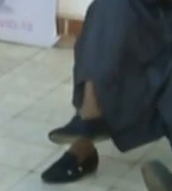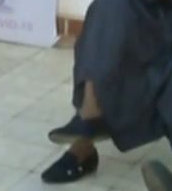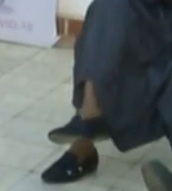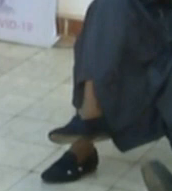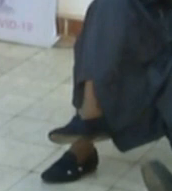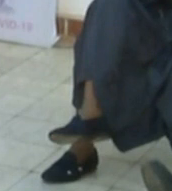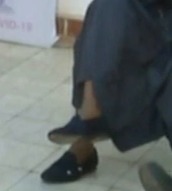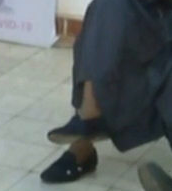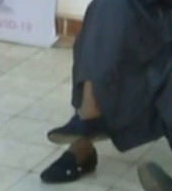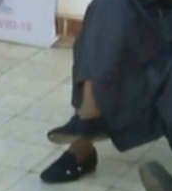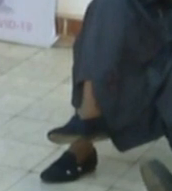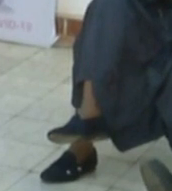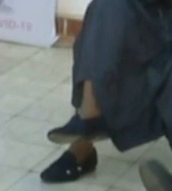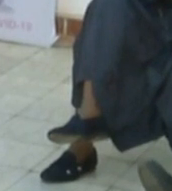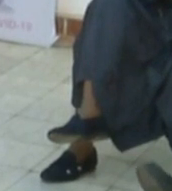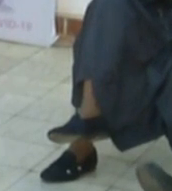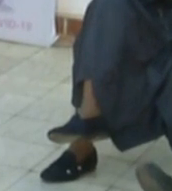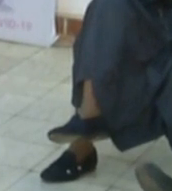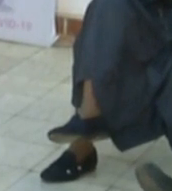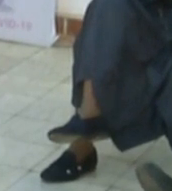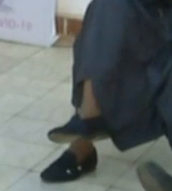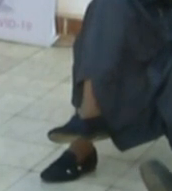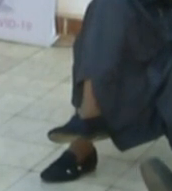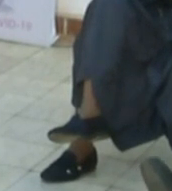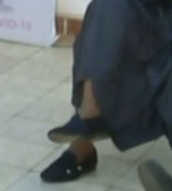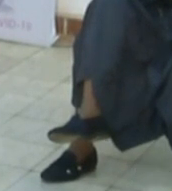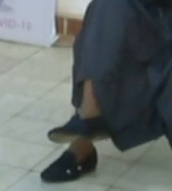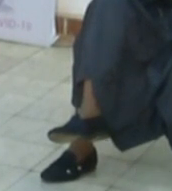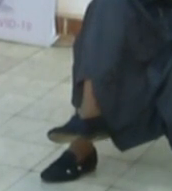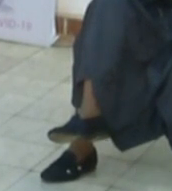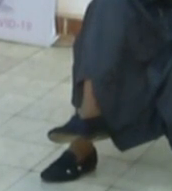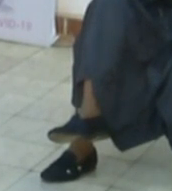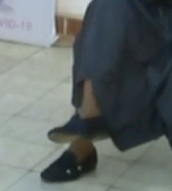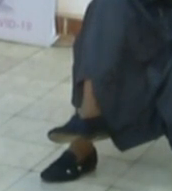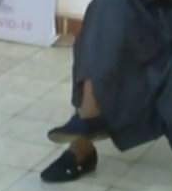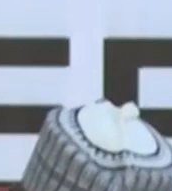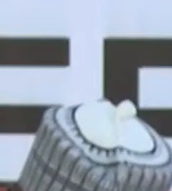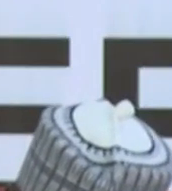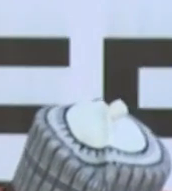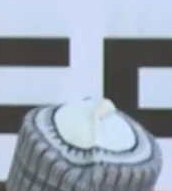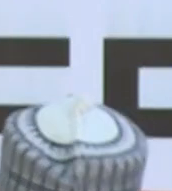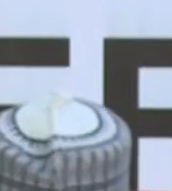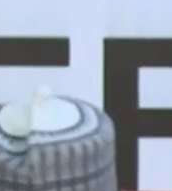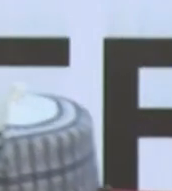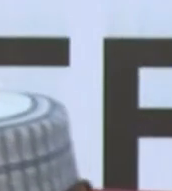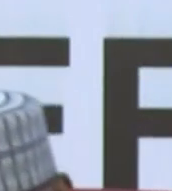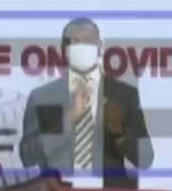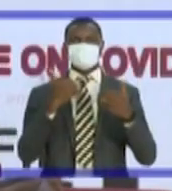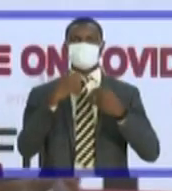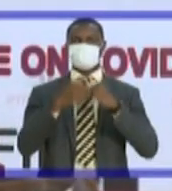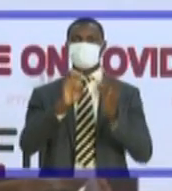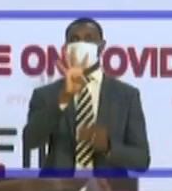us this afternoon, distinguished members of the press, I think I have about four